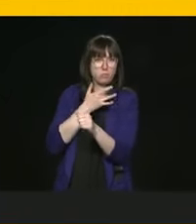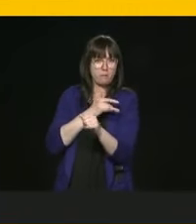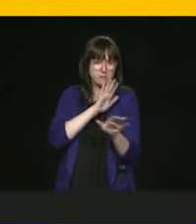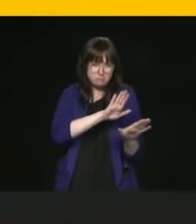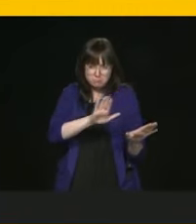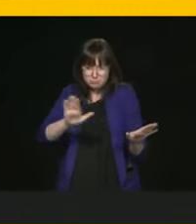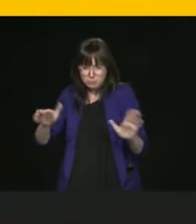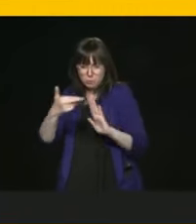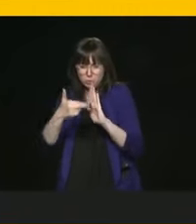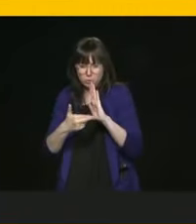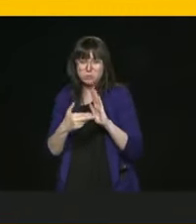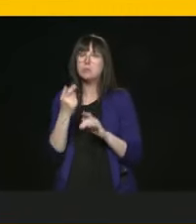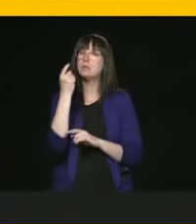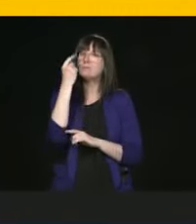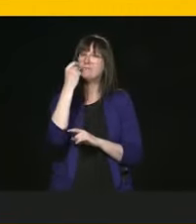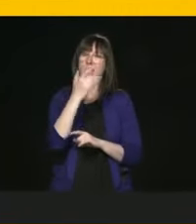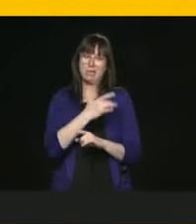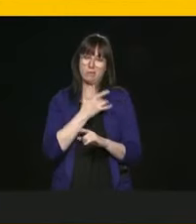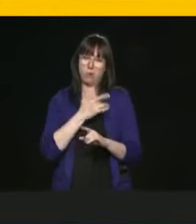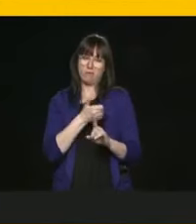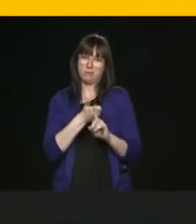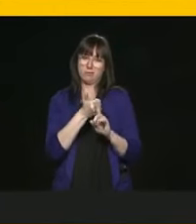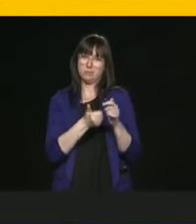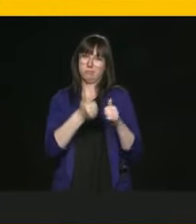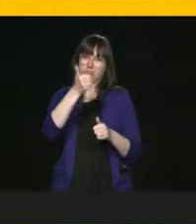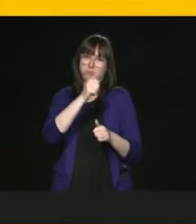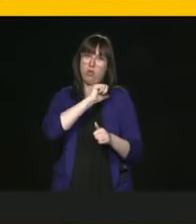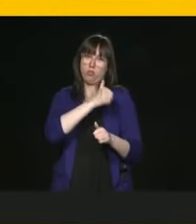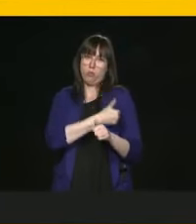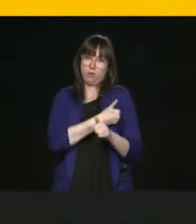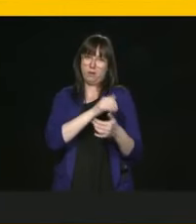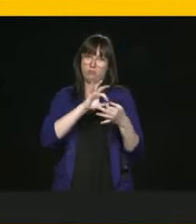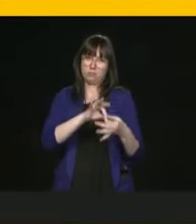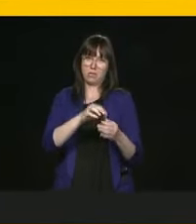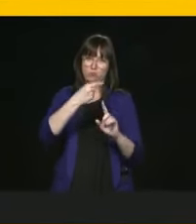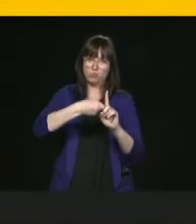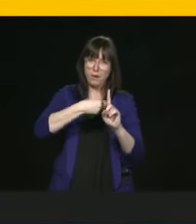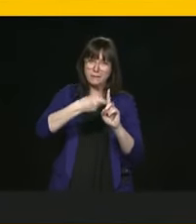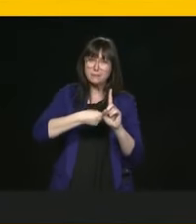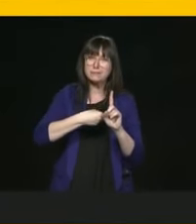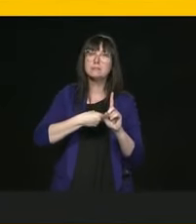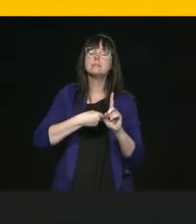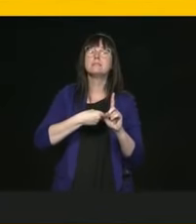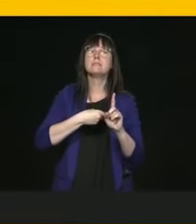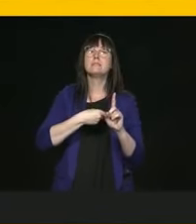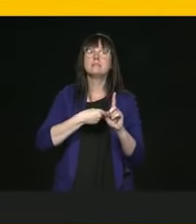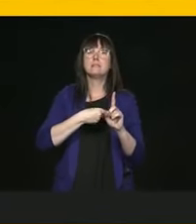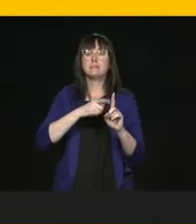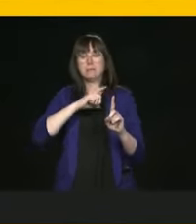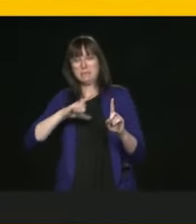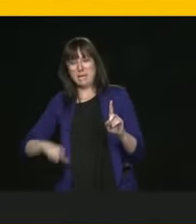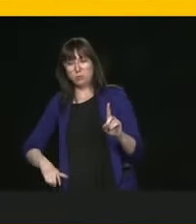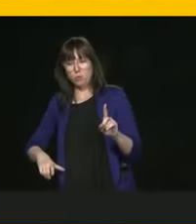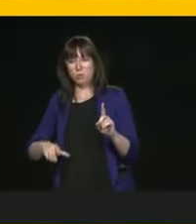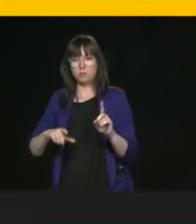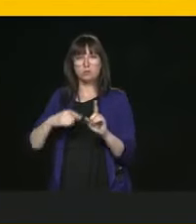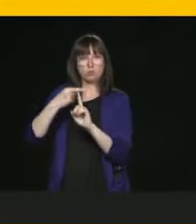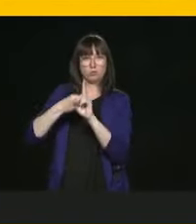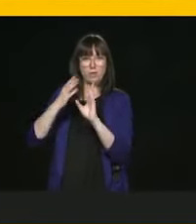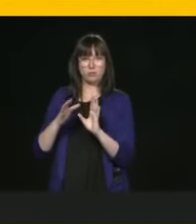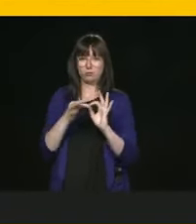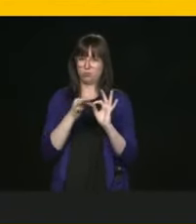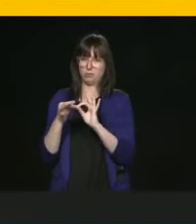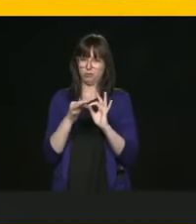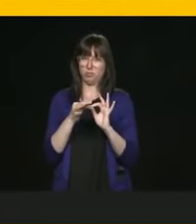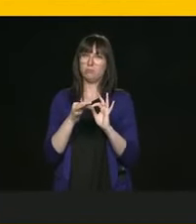The provinces have jurisdiction over rents and the relationship between landlords and tenants, so we need to